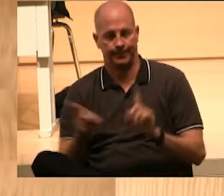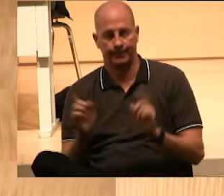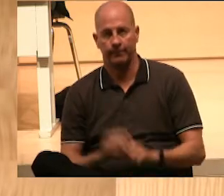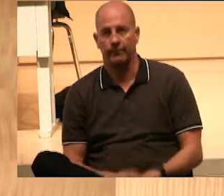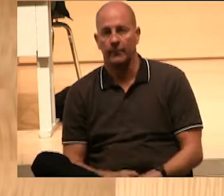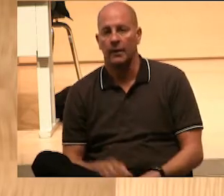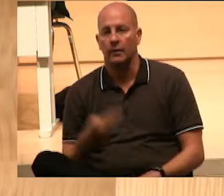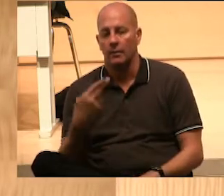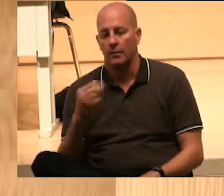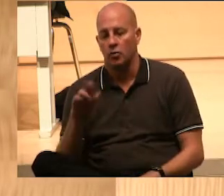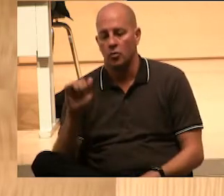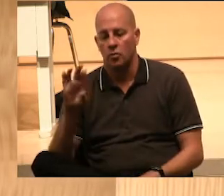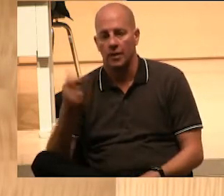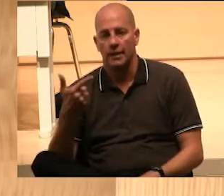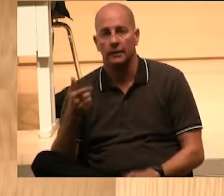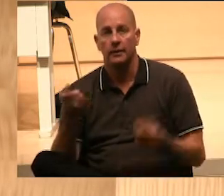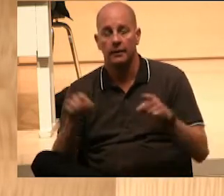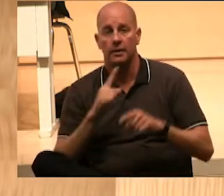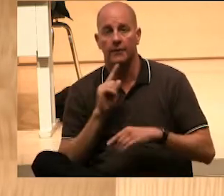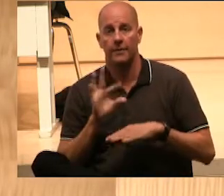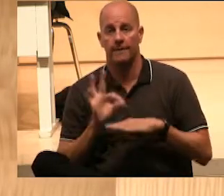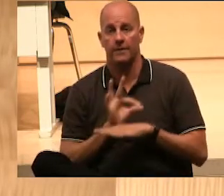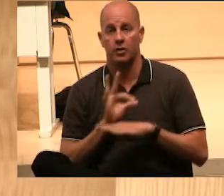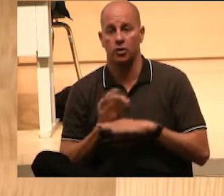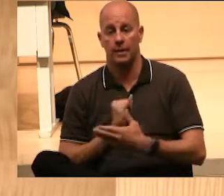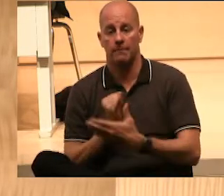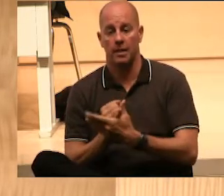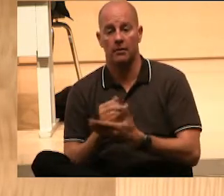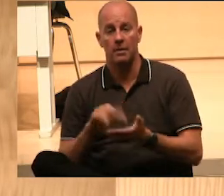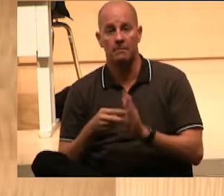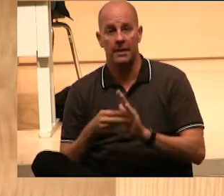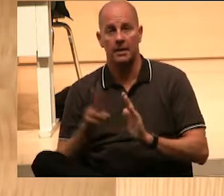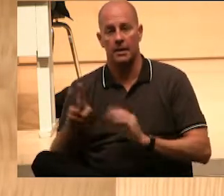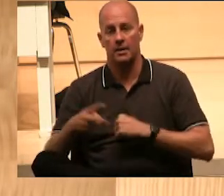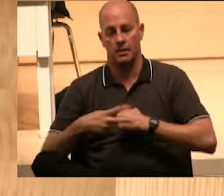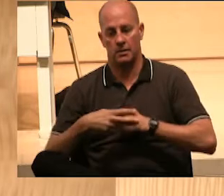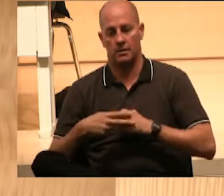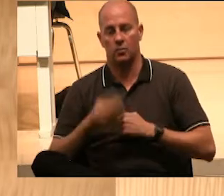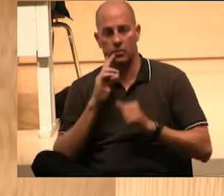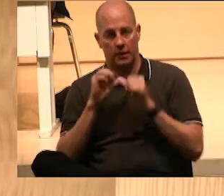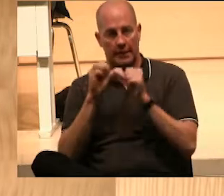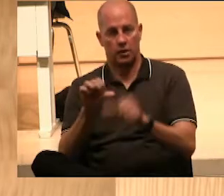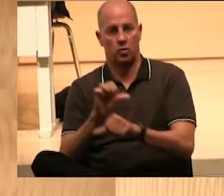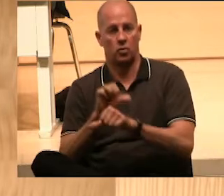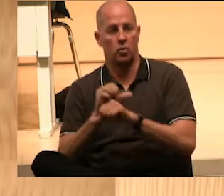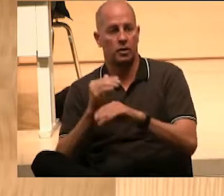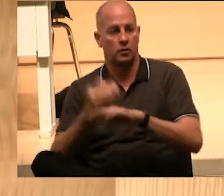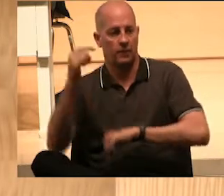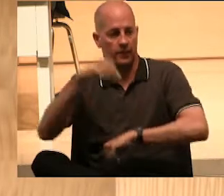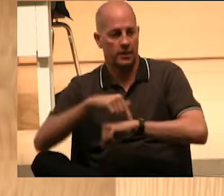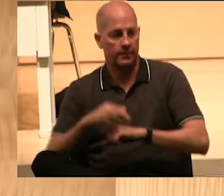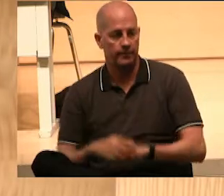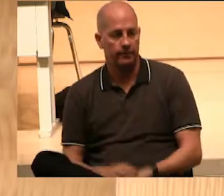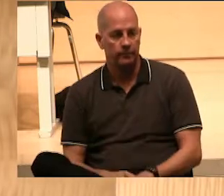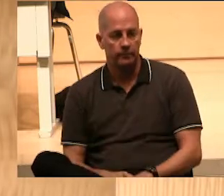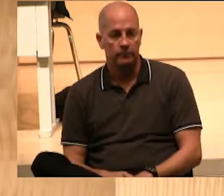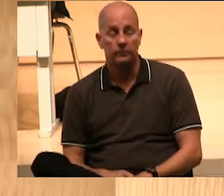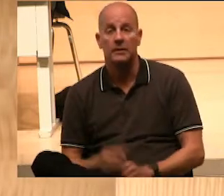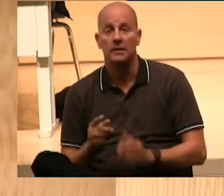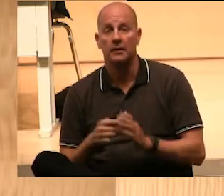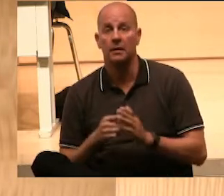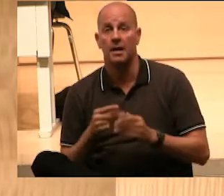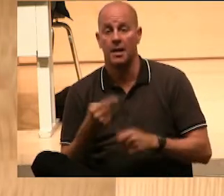the functional impairments and the clutter actually worsen over time if people don't get treatment, as opposed to other mental illnesses, which over time can